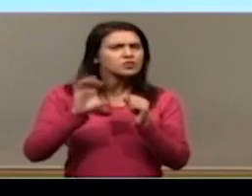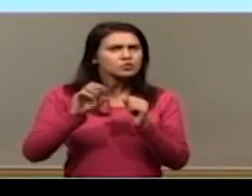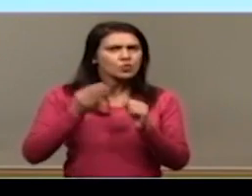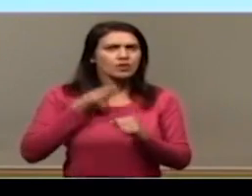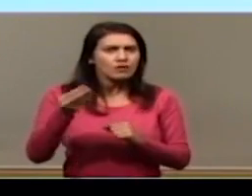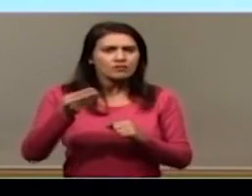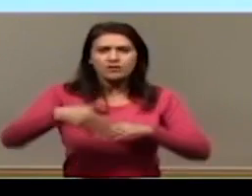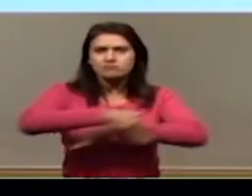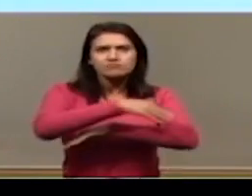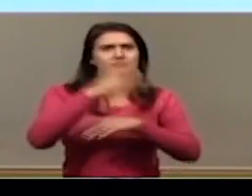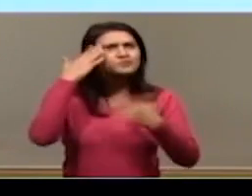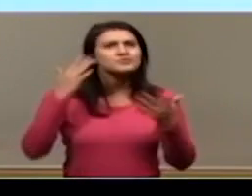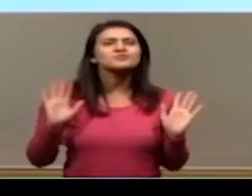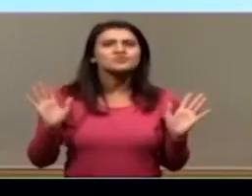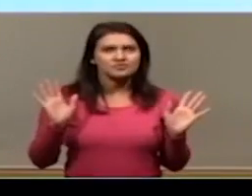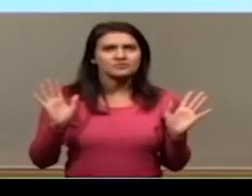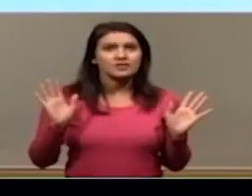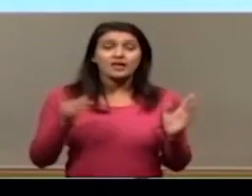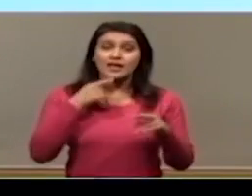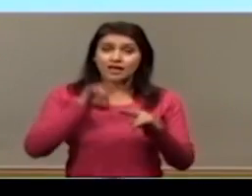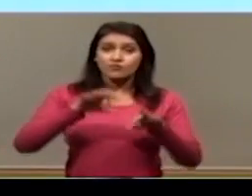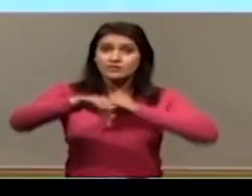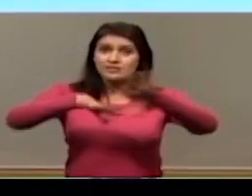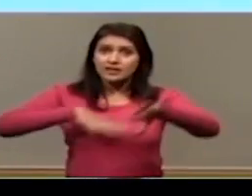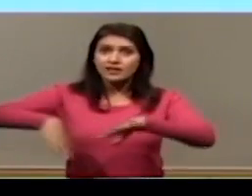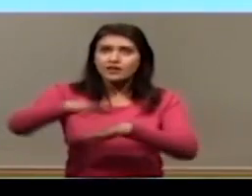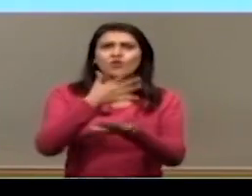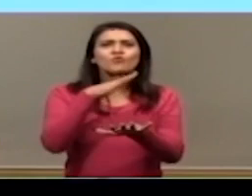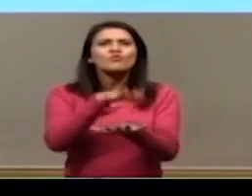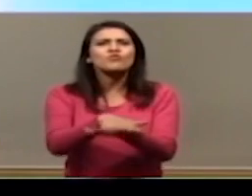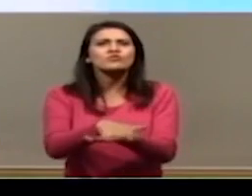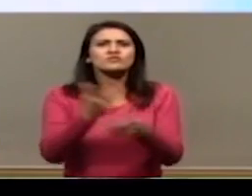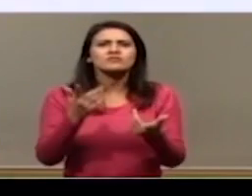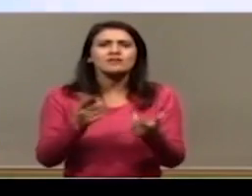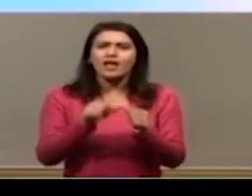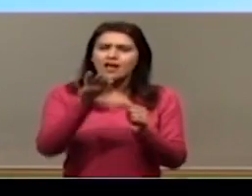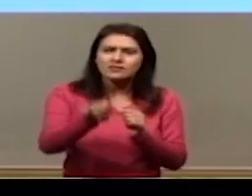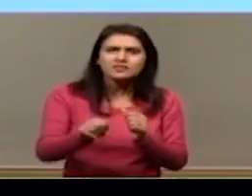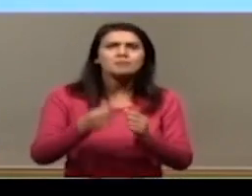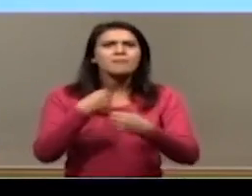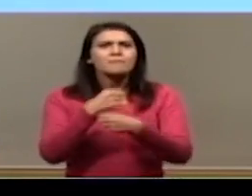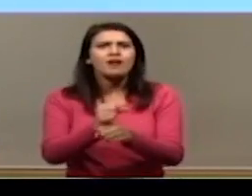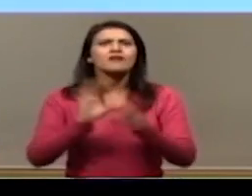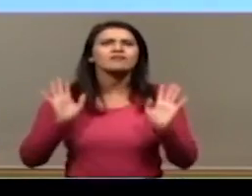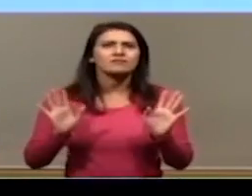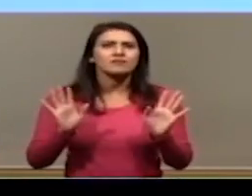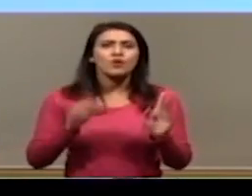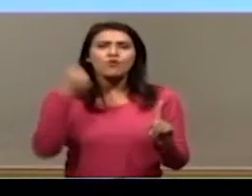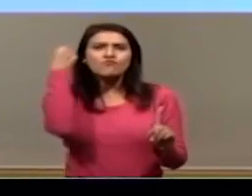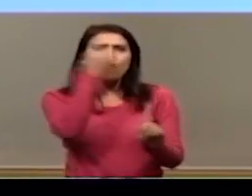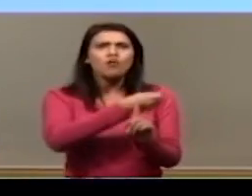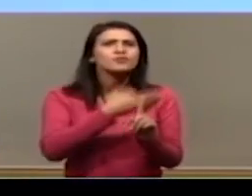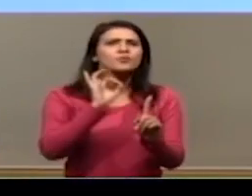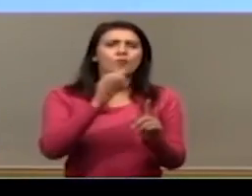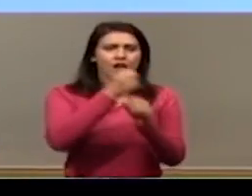engineer wants to make our city not inclusive. They just don't know. And then there is no enforcement, or you